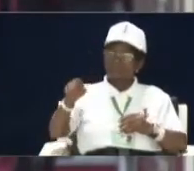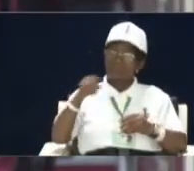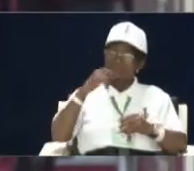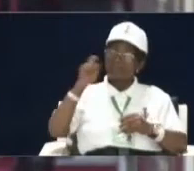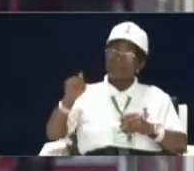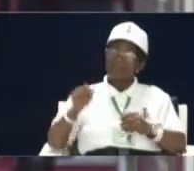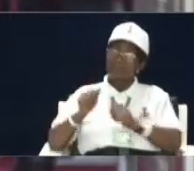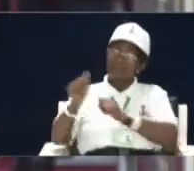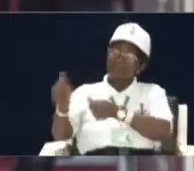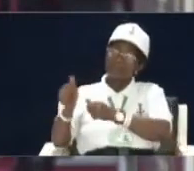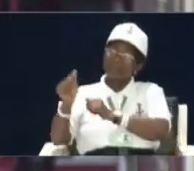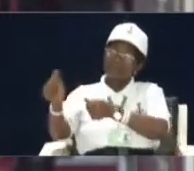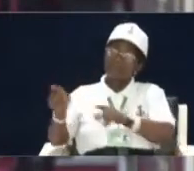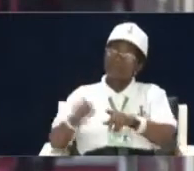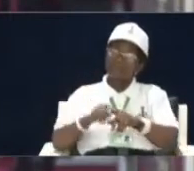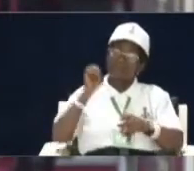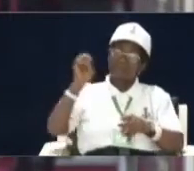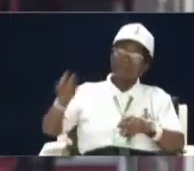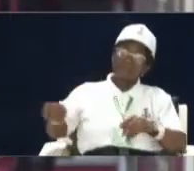So he traveled down from Ghana.